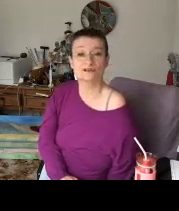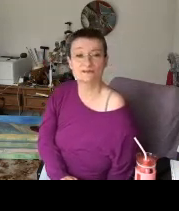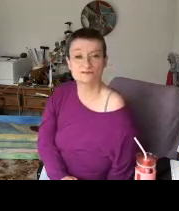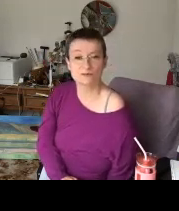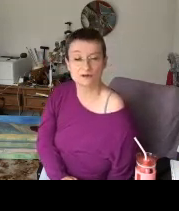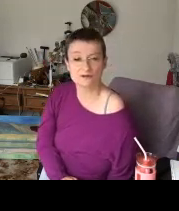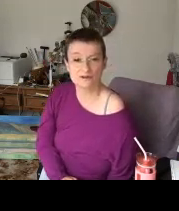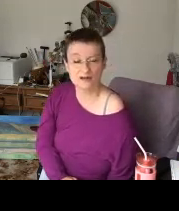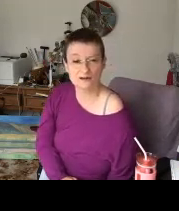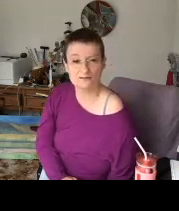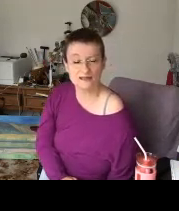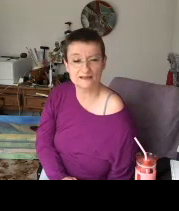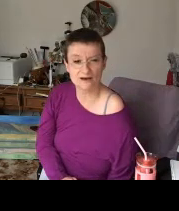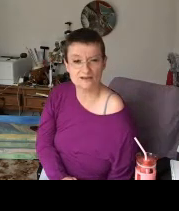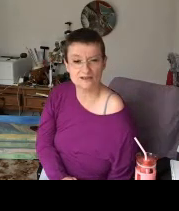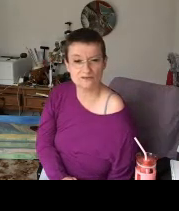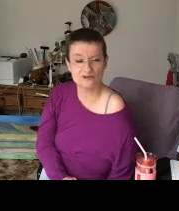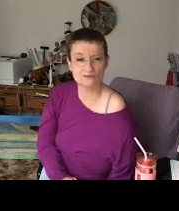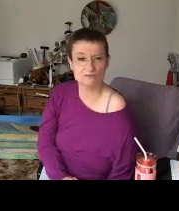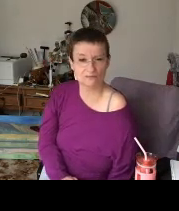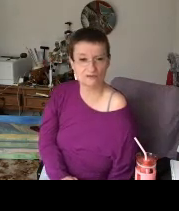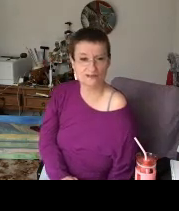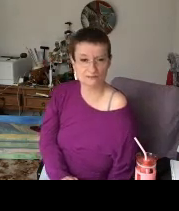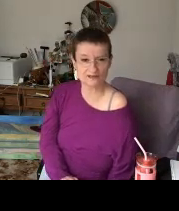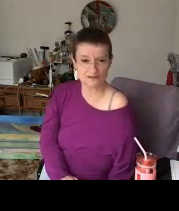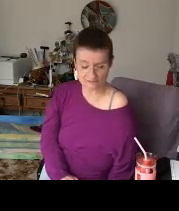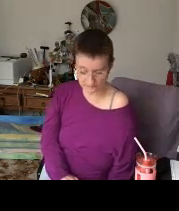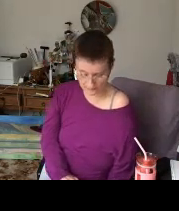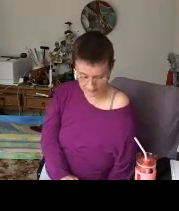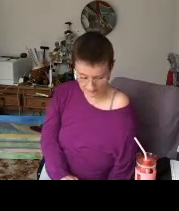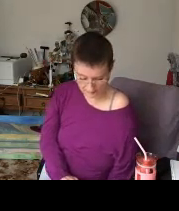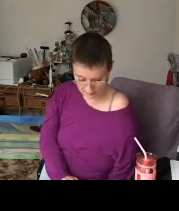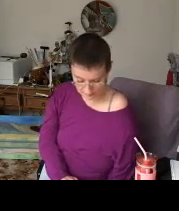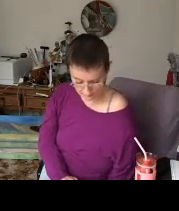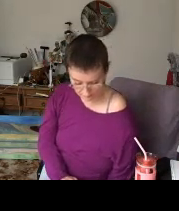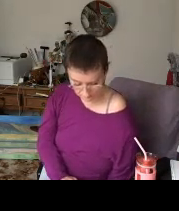huge series of works in the kind of late 90s, which were really based around